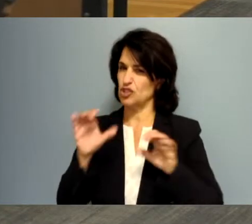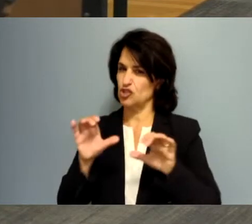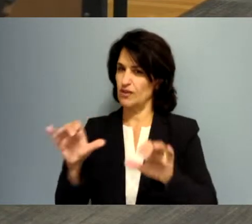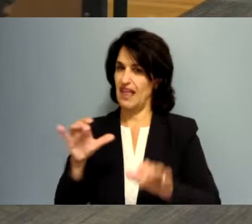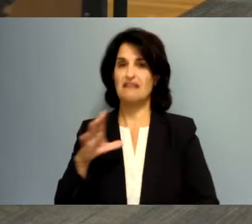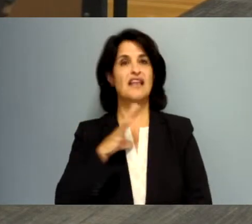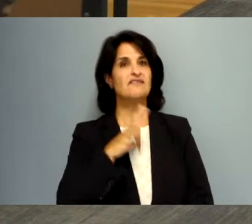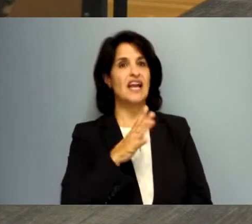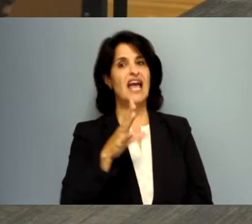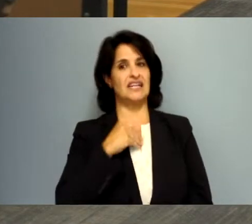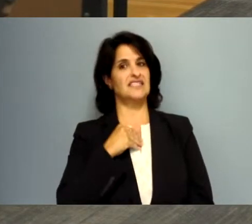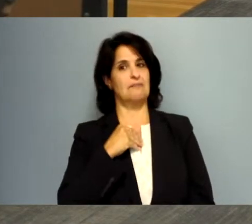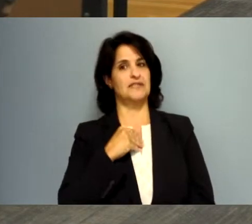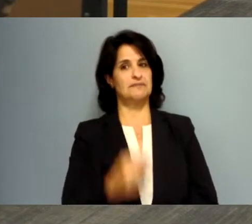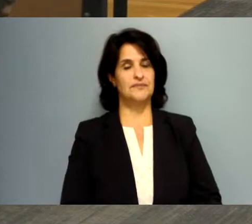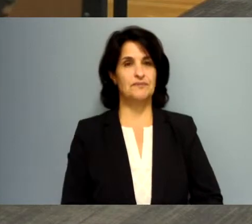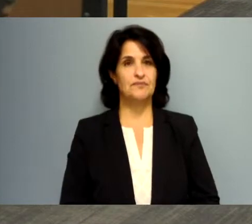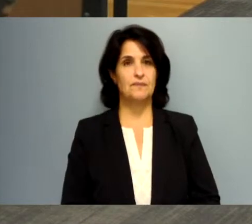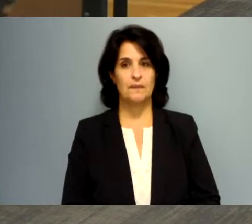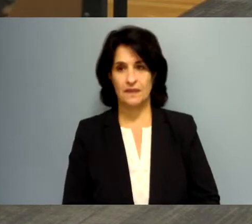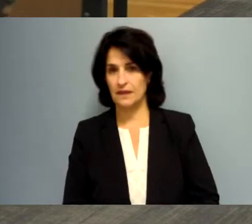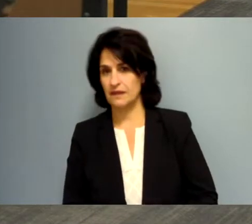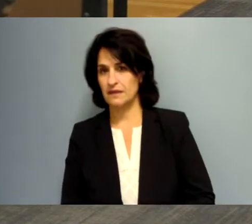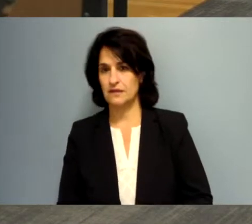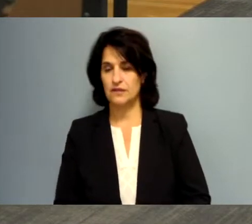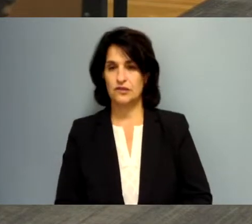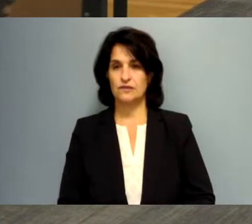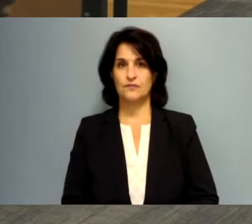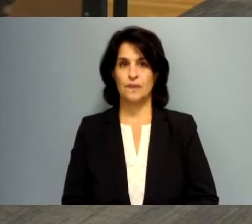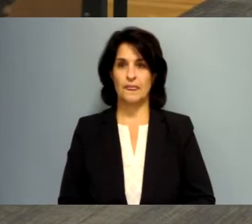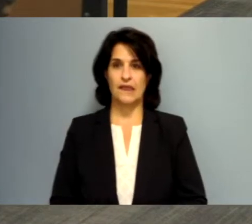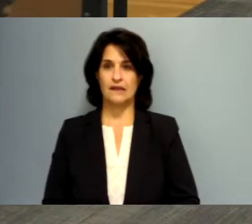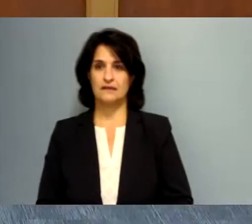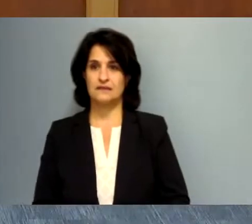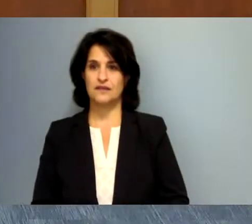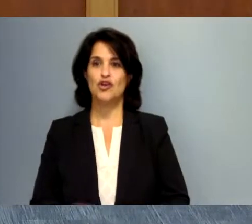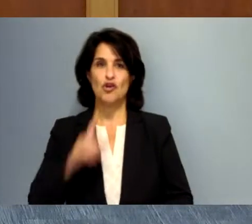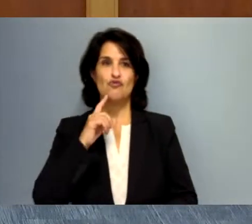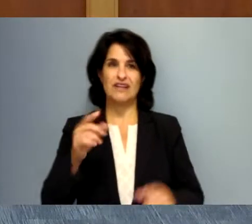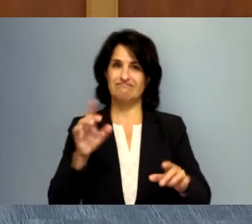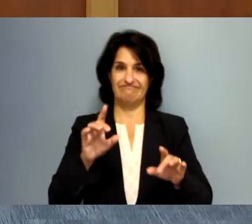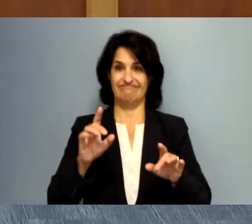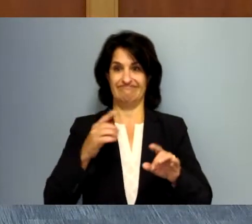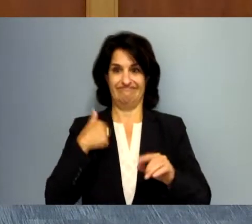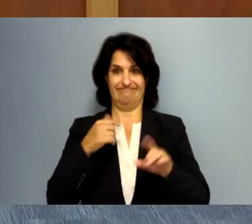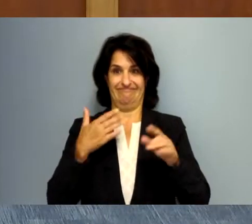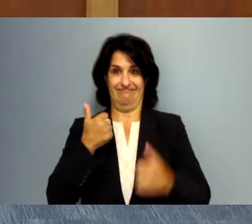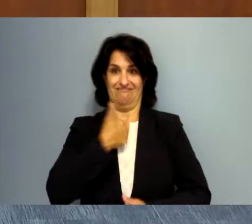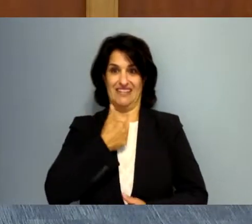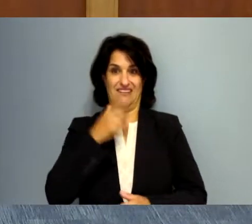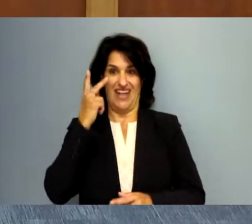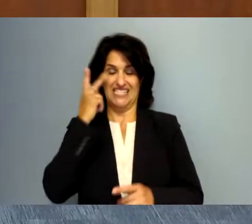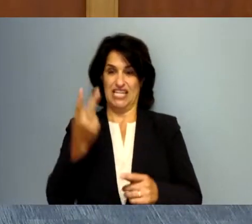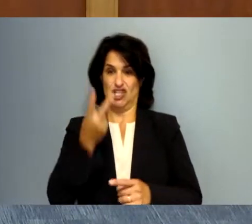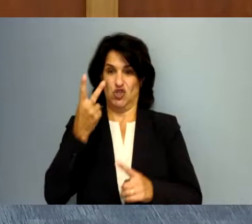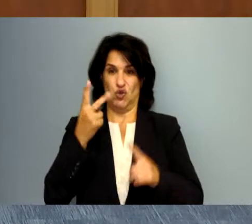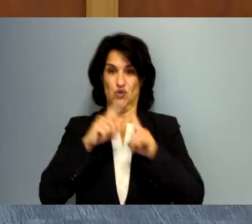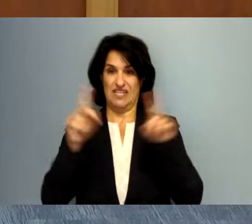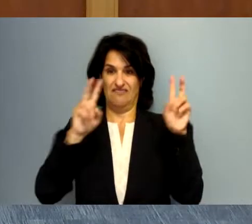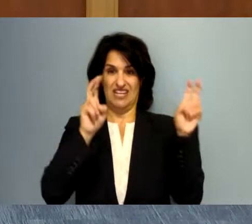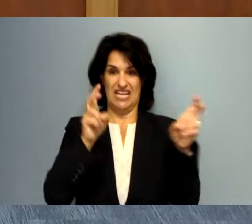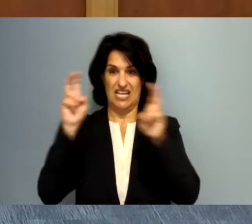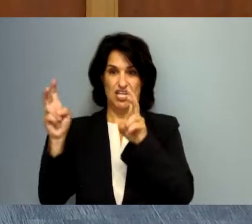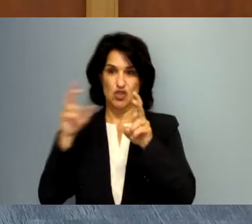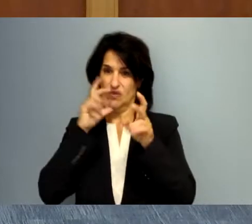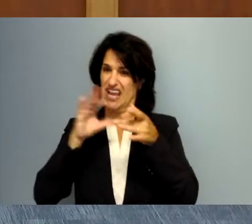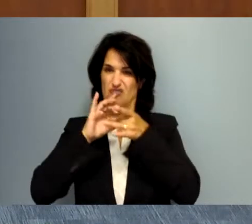that. Yeah, I quite frankly, I see two completely different issues that are totally unrelated. With this, I agree that there